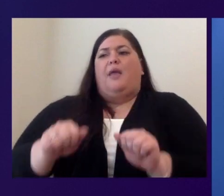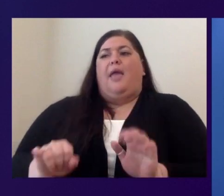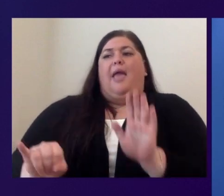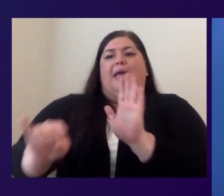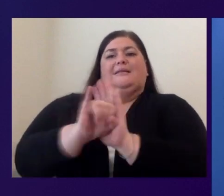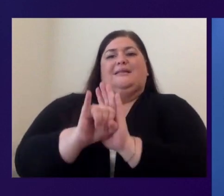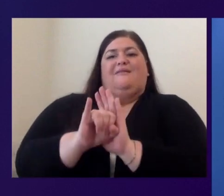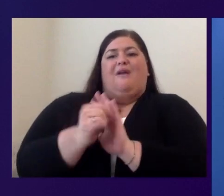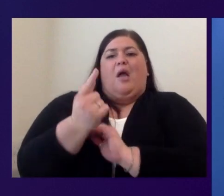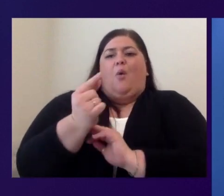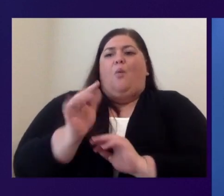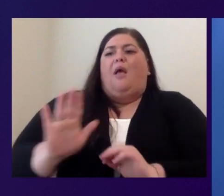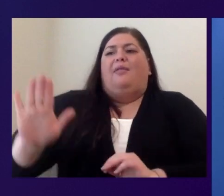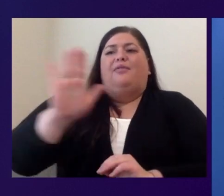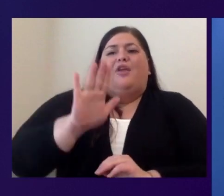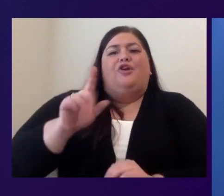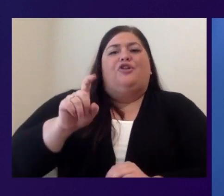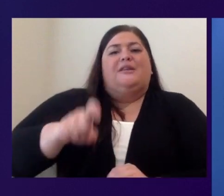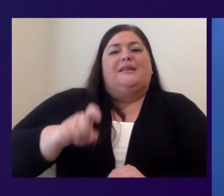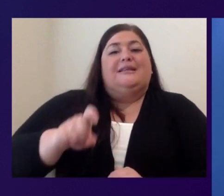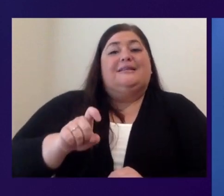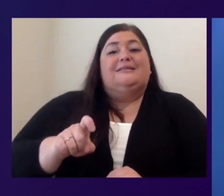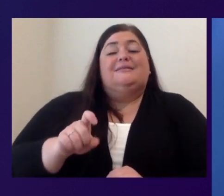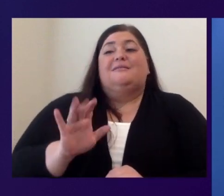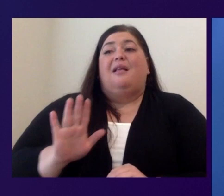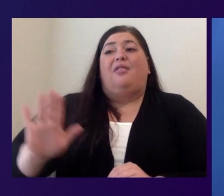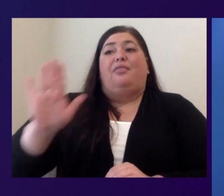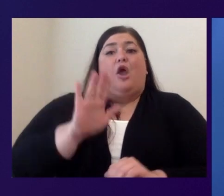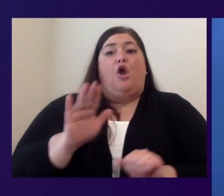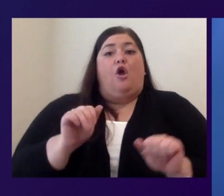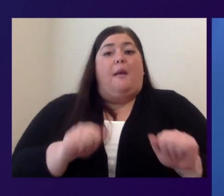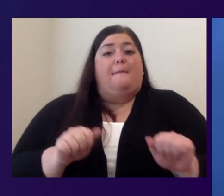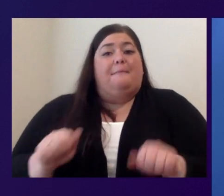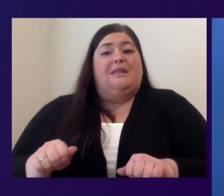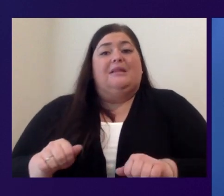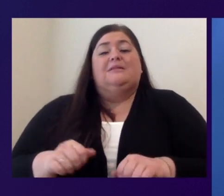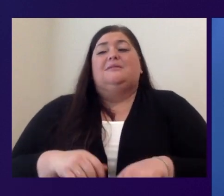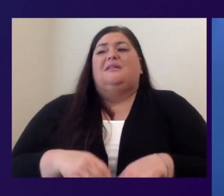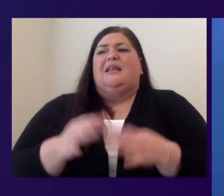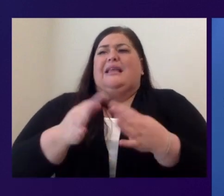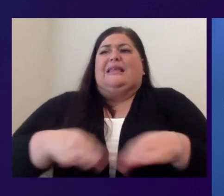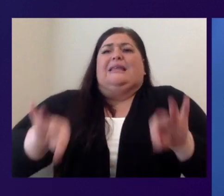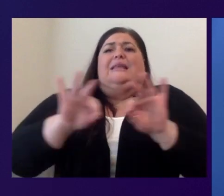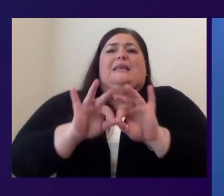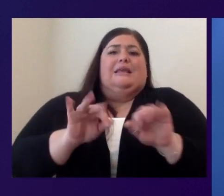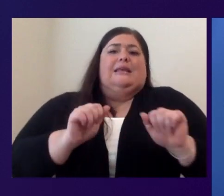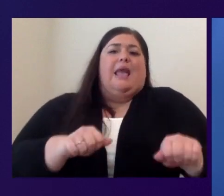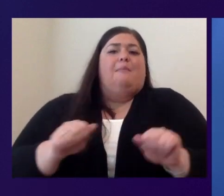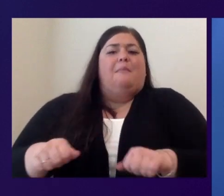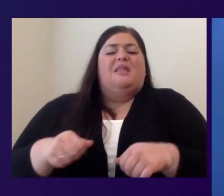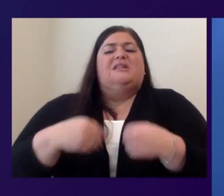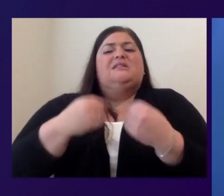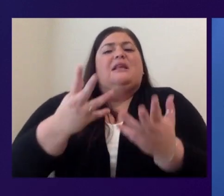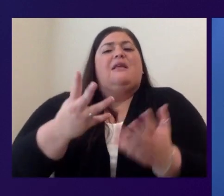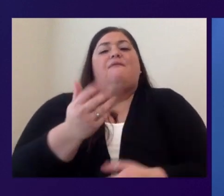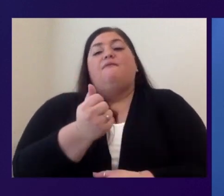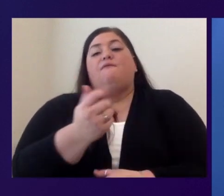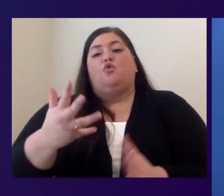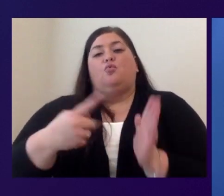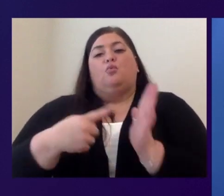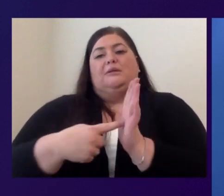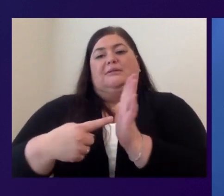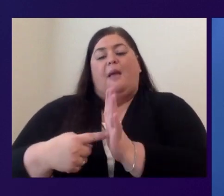need and how to think about those key capabilities. And we can talk a lot about key capabilities, just a few examples of those, and they really help